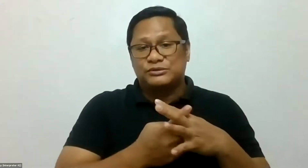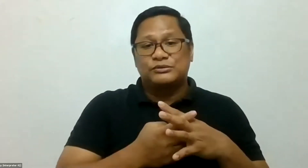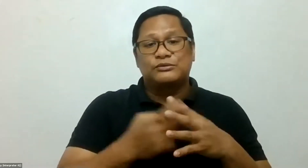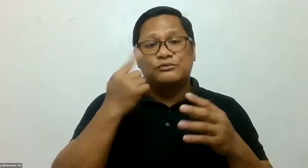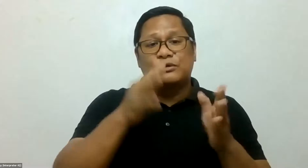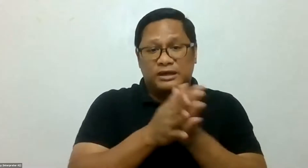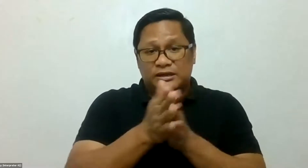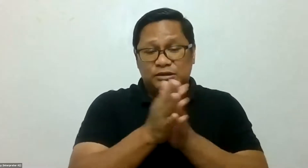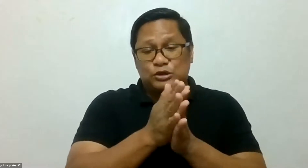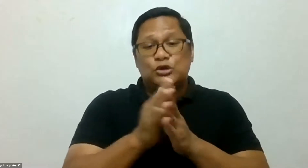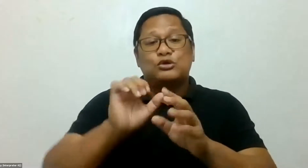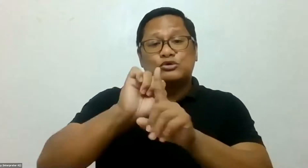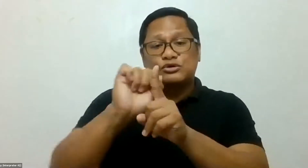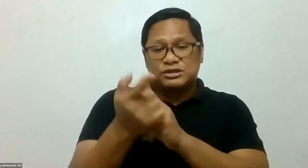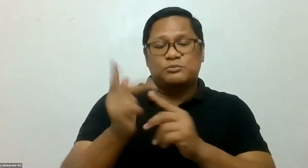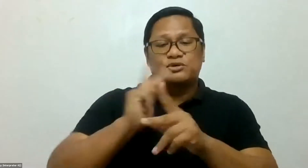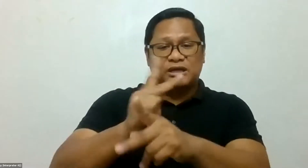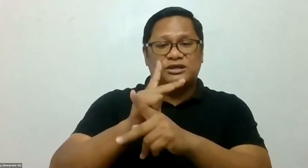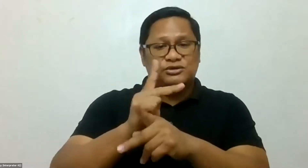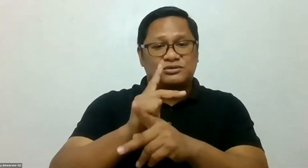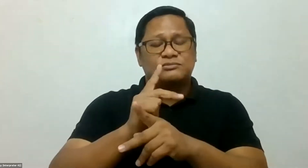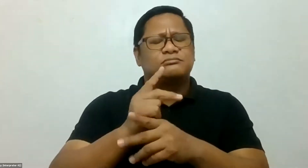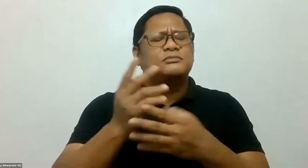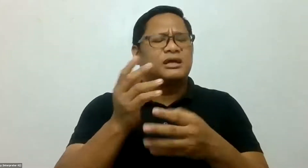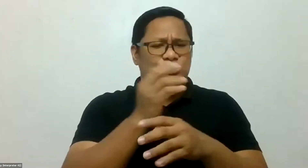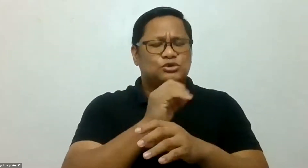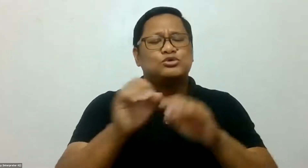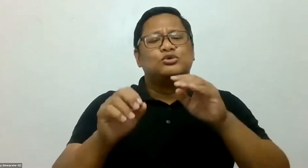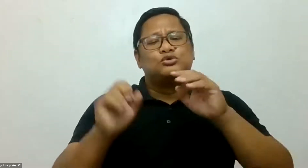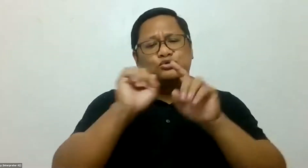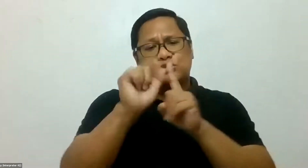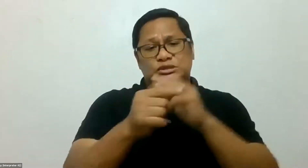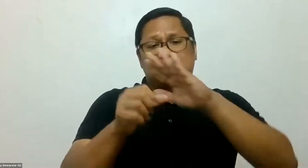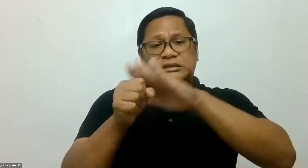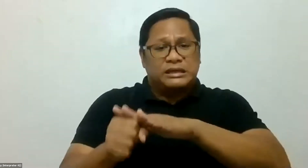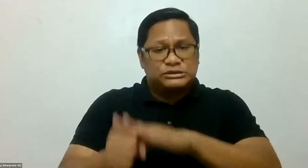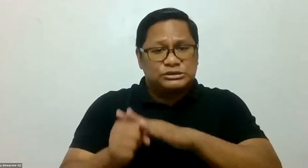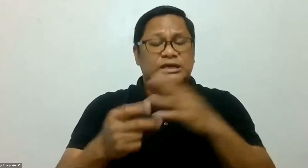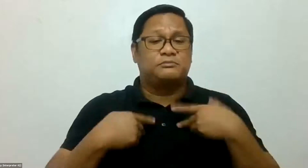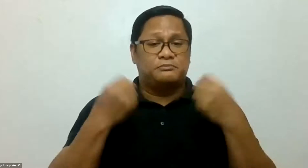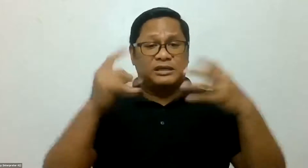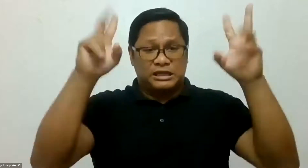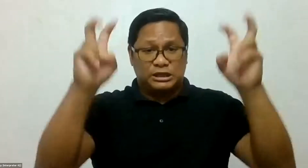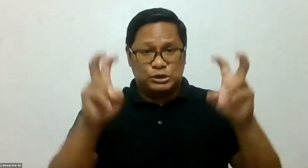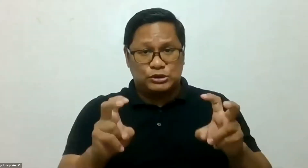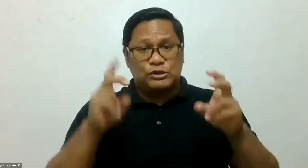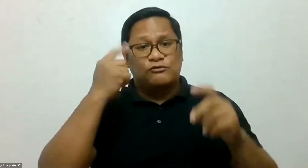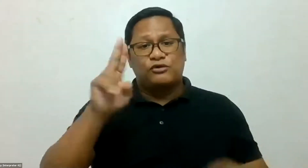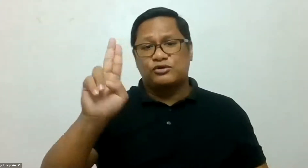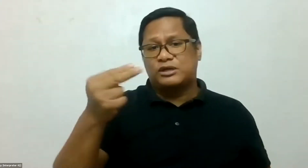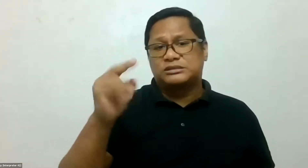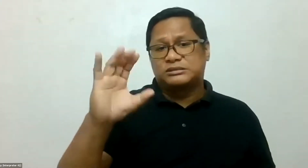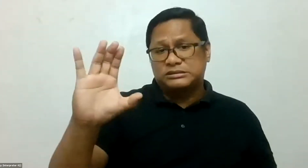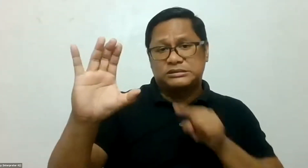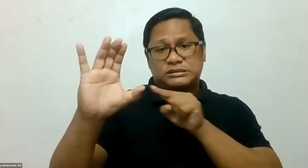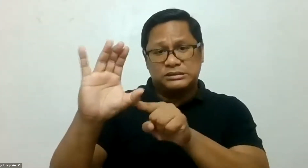the social protection floor and for the social pension, there are still many issues, including for the UHC in terms of